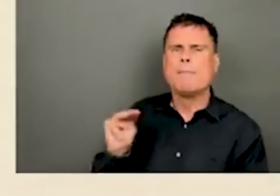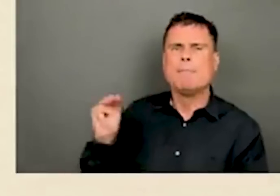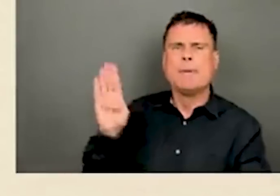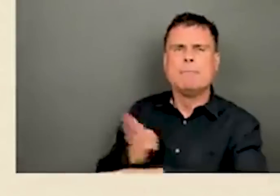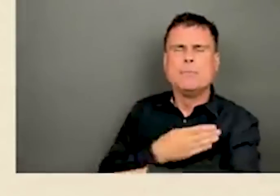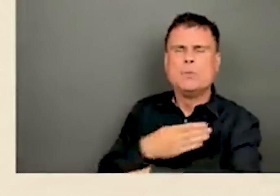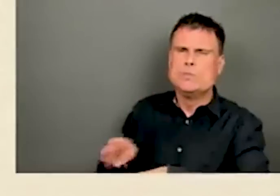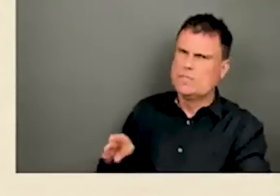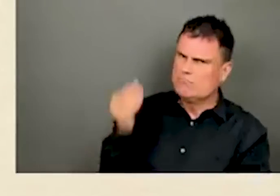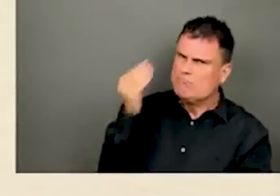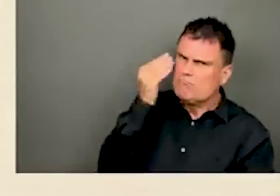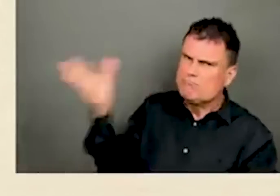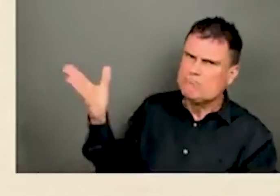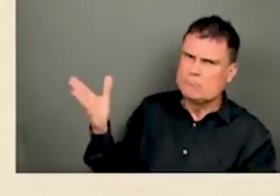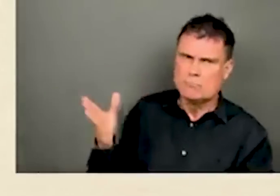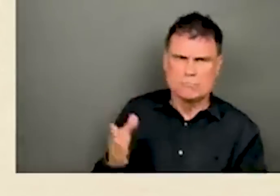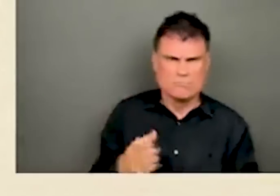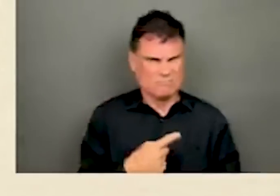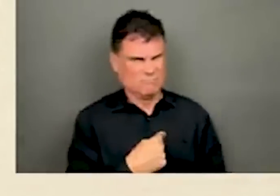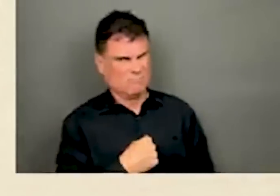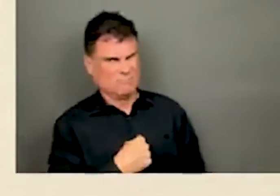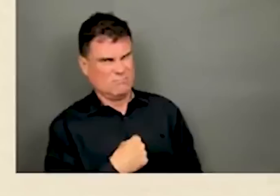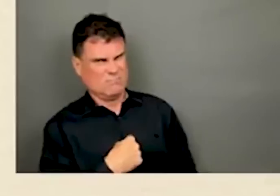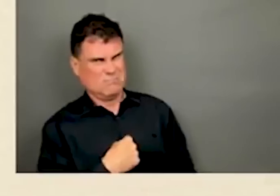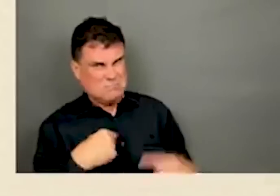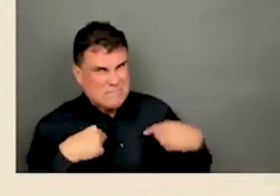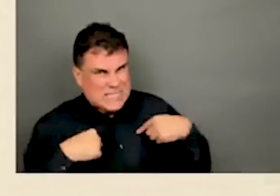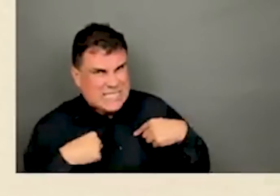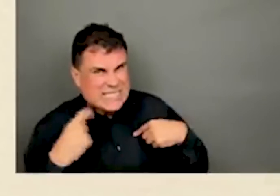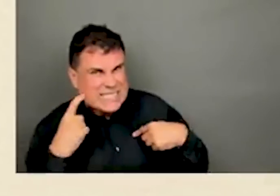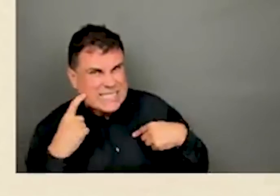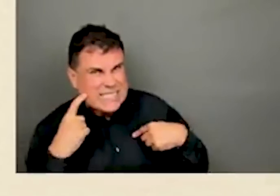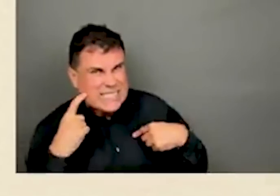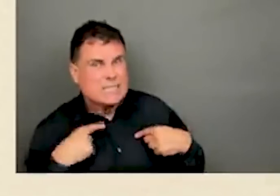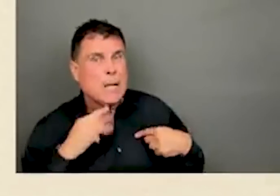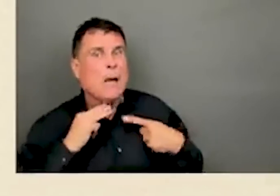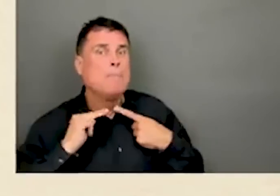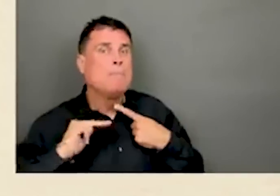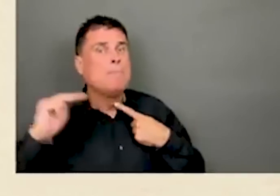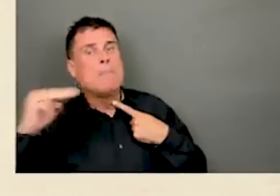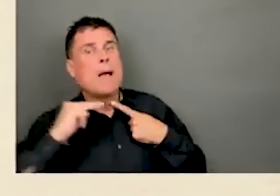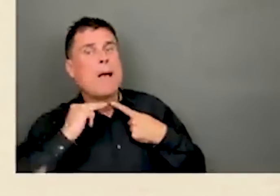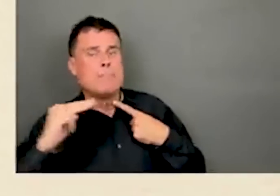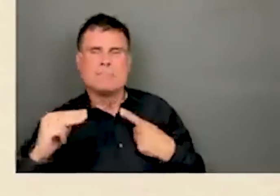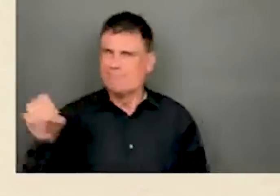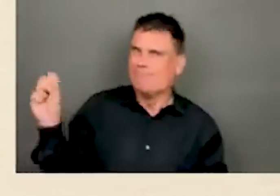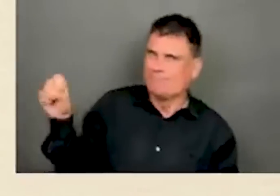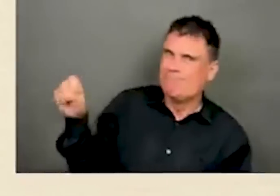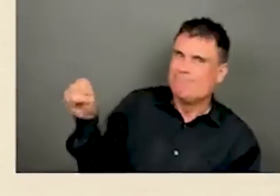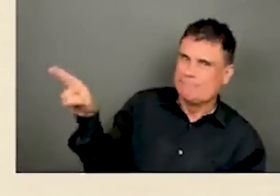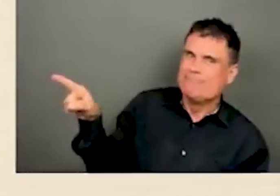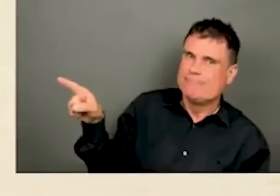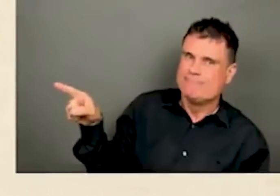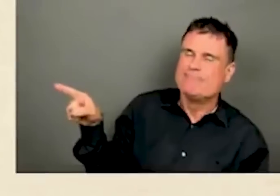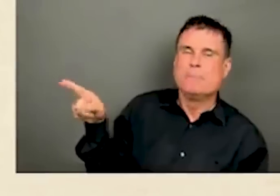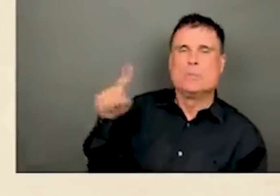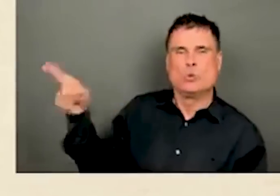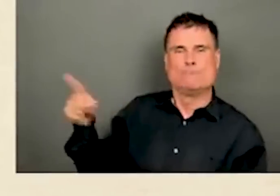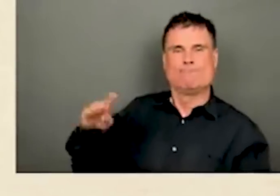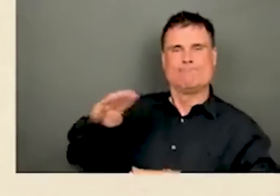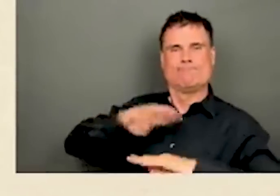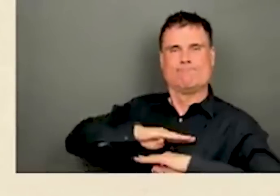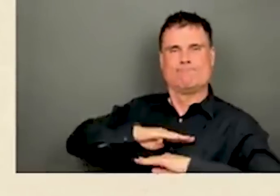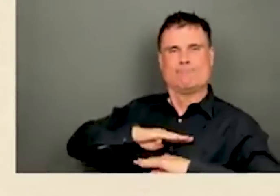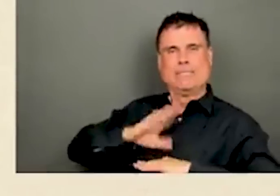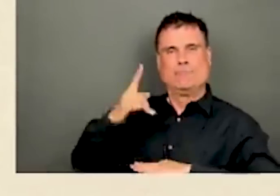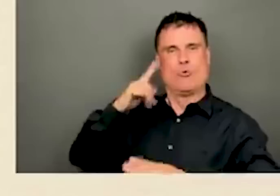peace. It was a very difficult decision. I'm not going to pretend it wasn't. I love this job, and I believe we're making a difference. I am